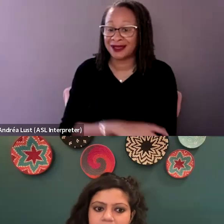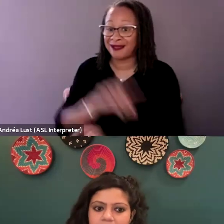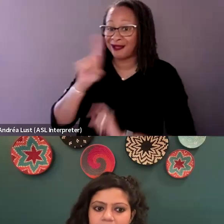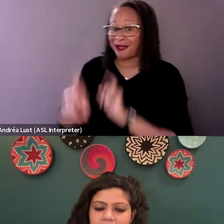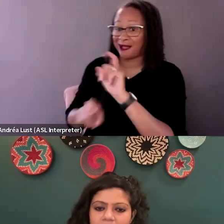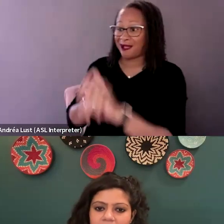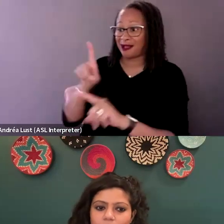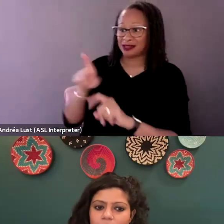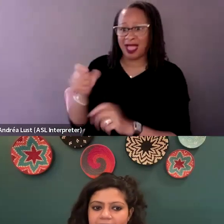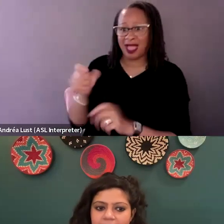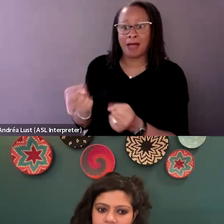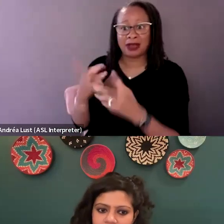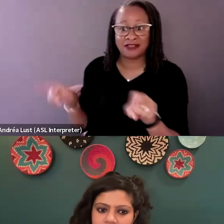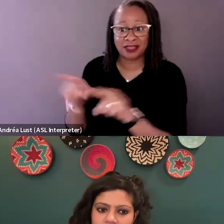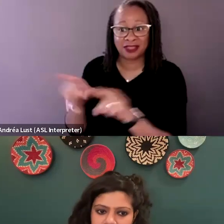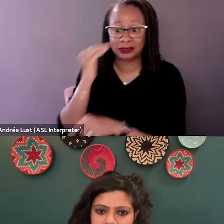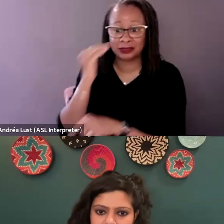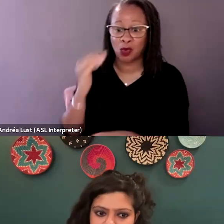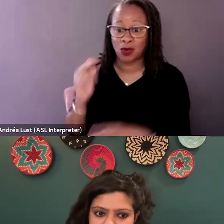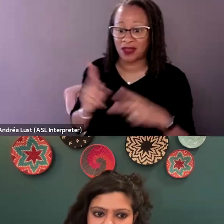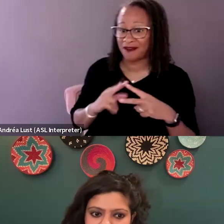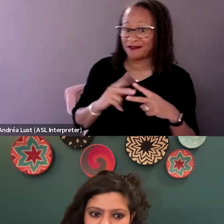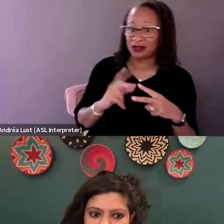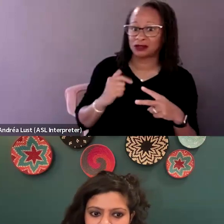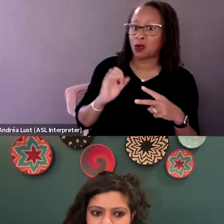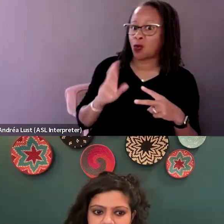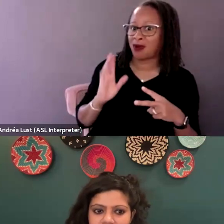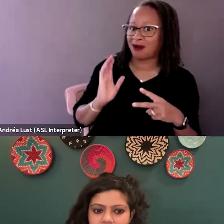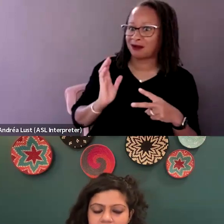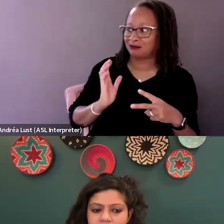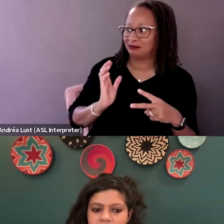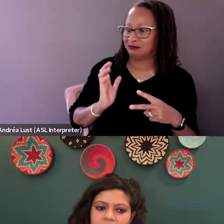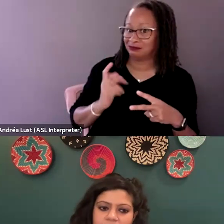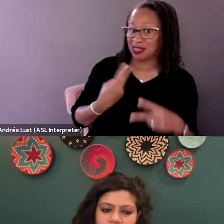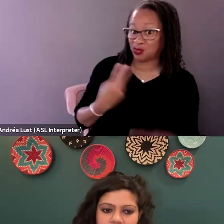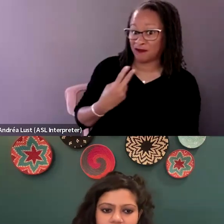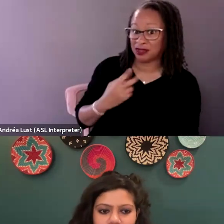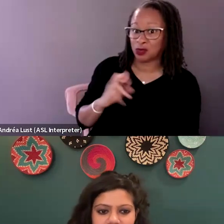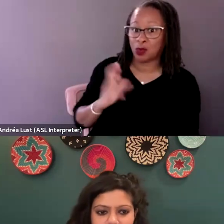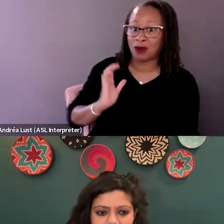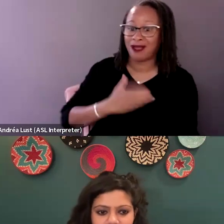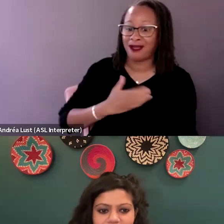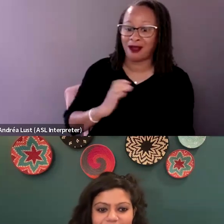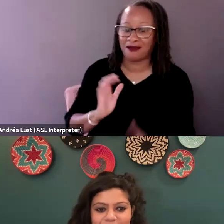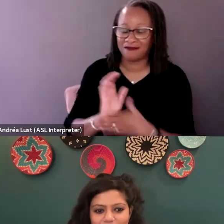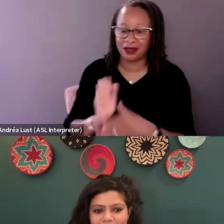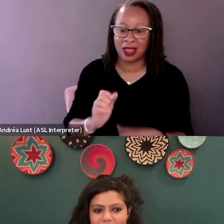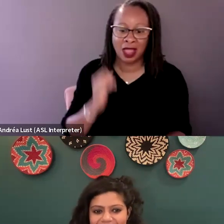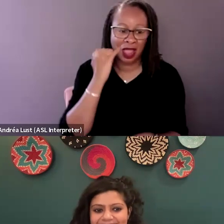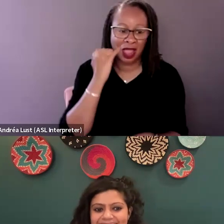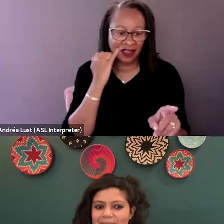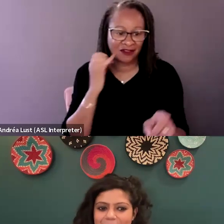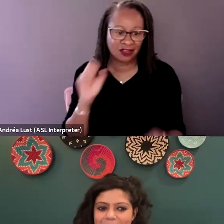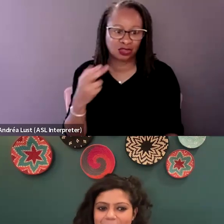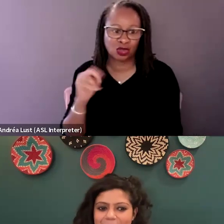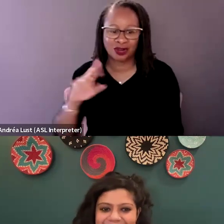these are conversations that you bake into the contract about editorial control and creative say,